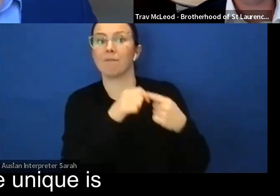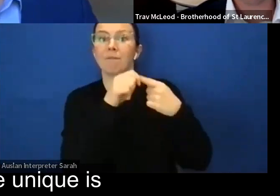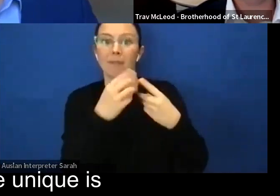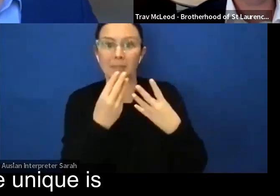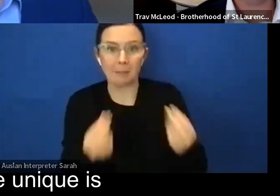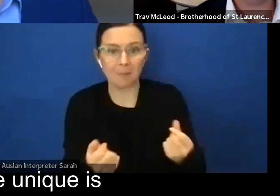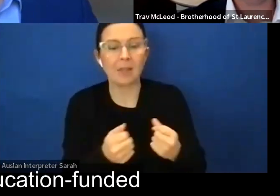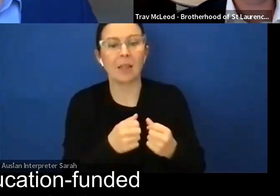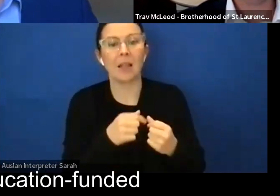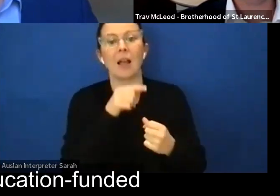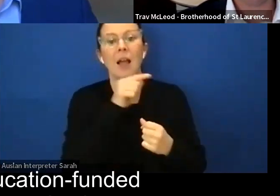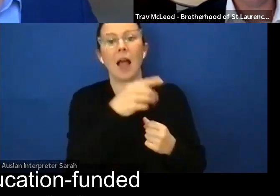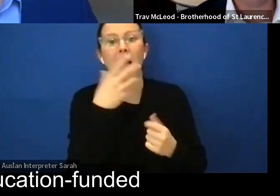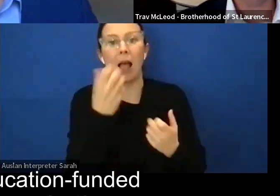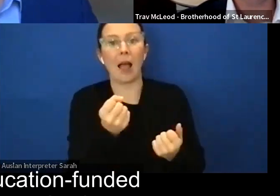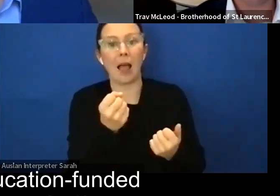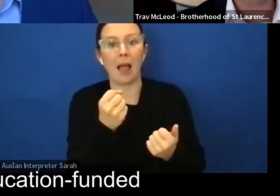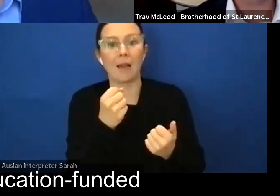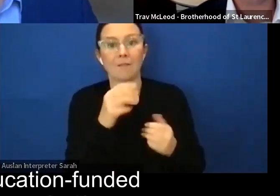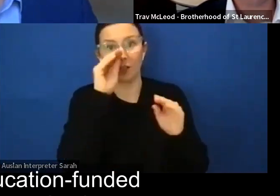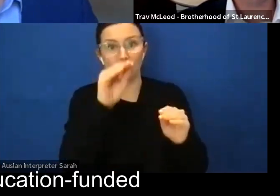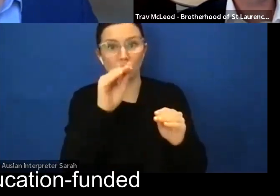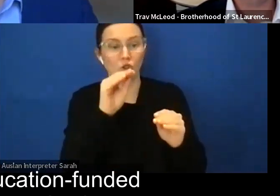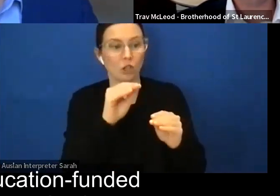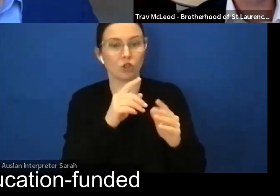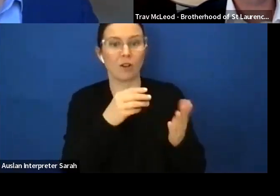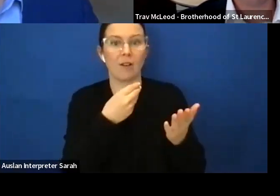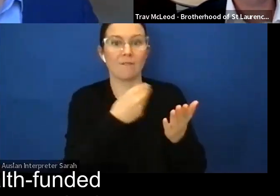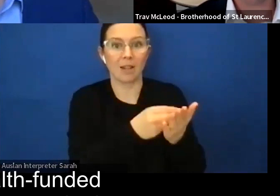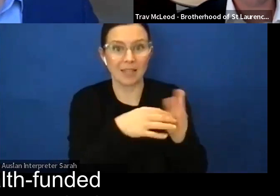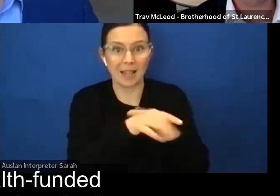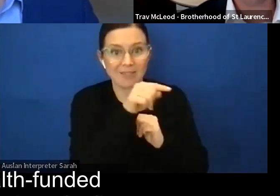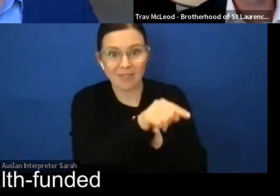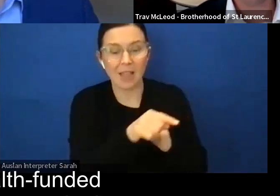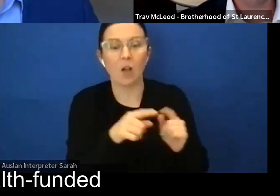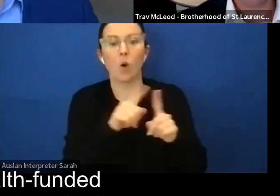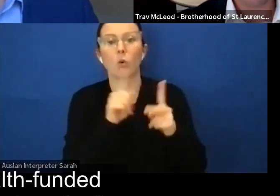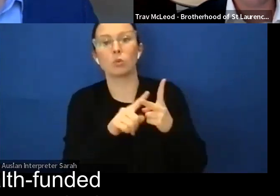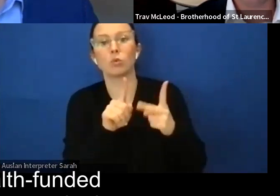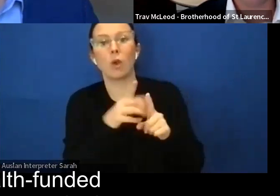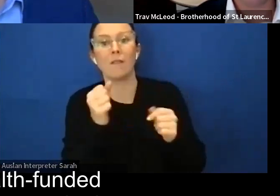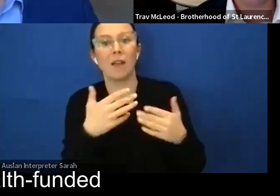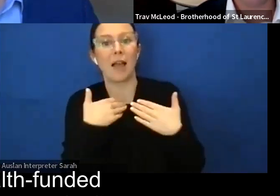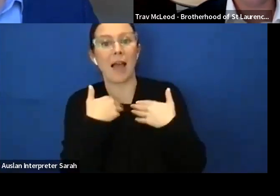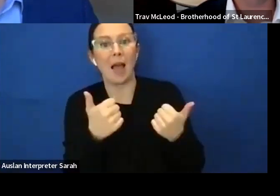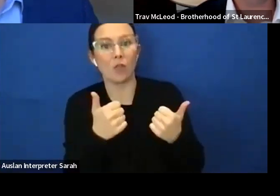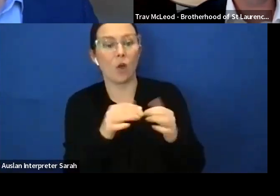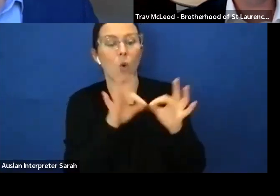unique, is that there's a presence of both an education-funded backbone organisation and a health-funded organisation at each